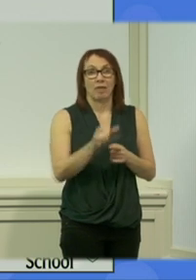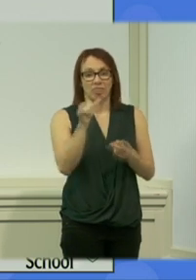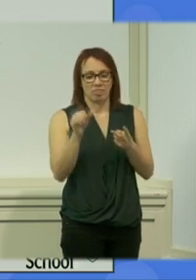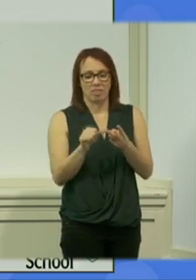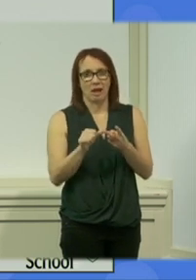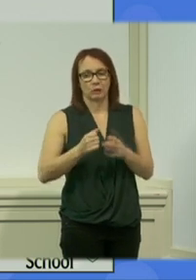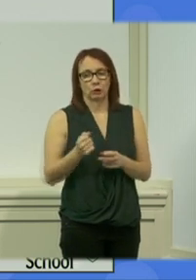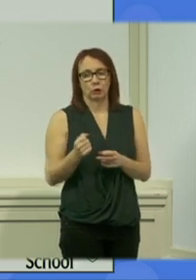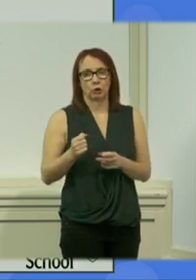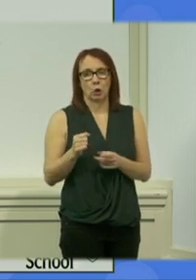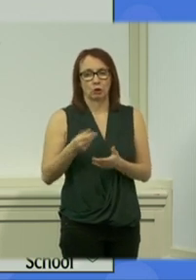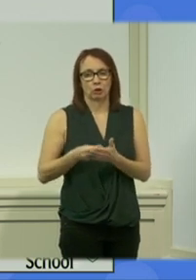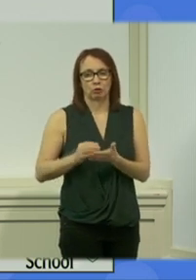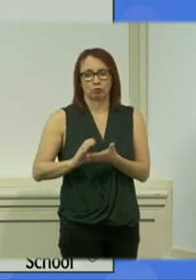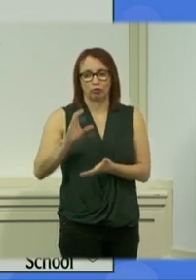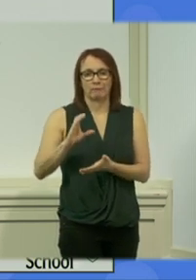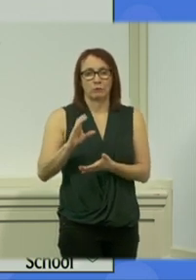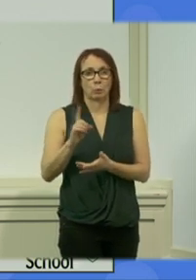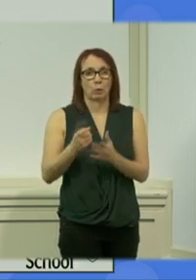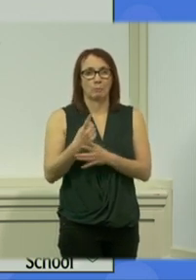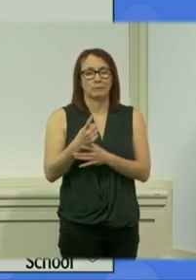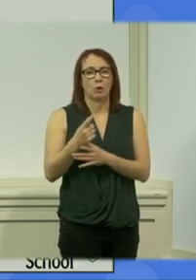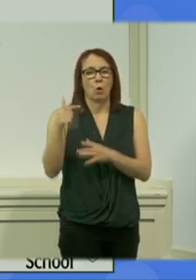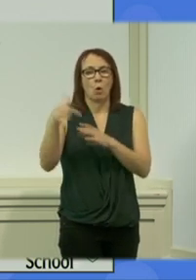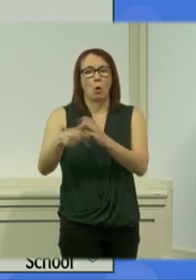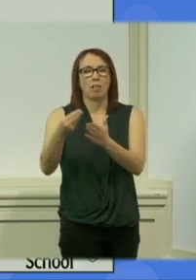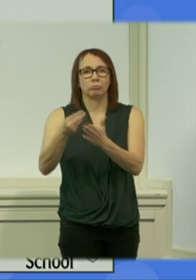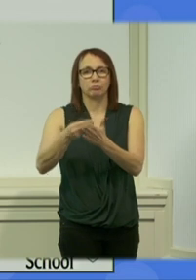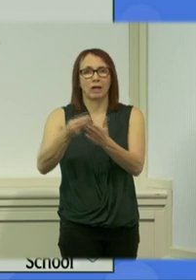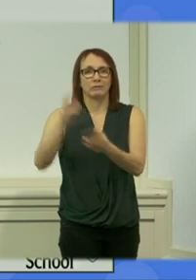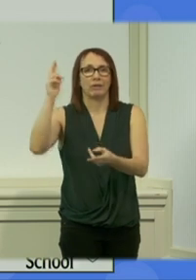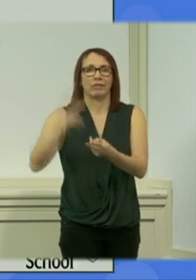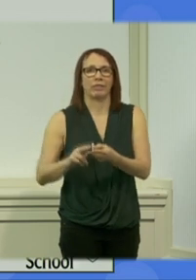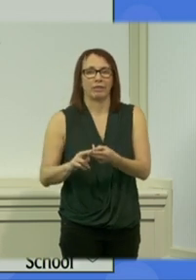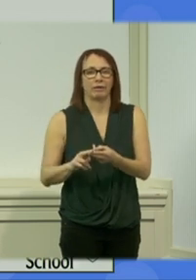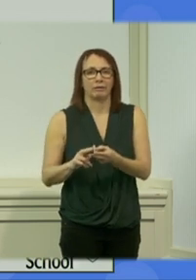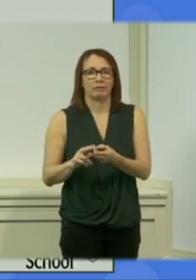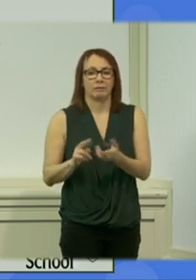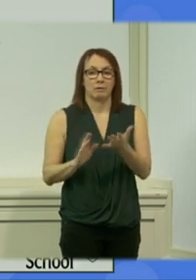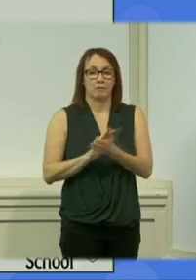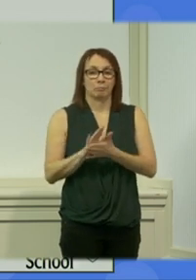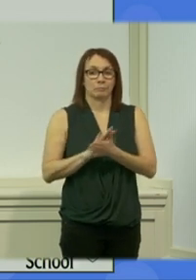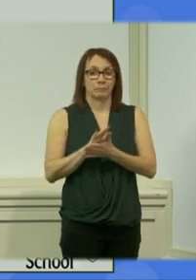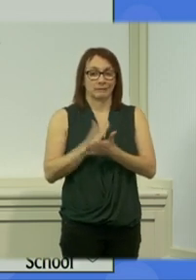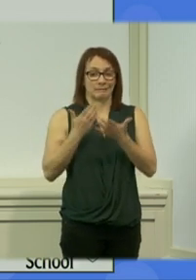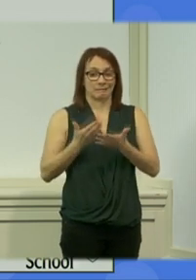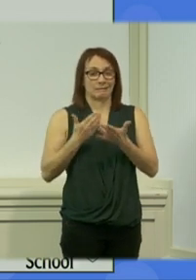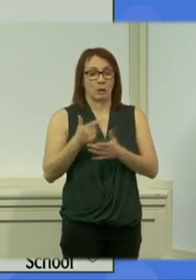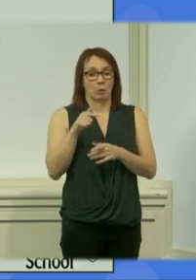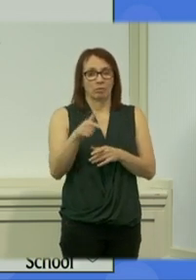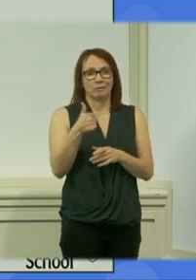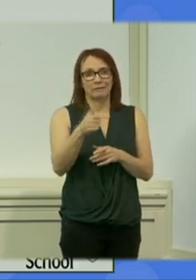Scottish revenues were hit by the oil price collapse. So now, the most recent estimate there, the